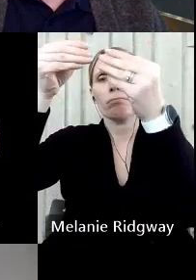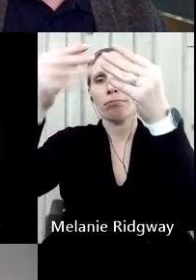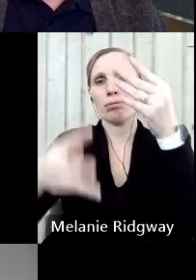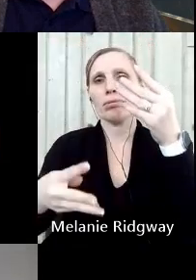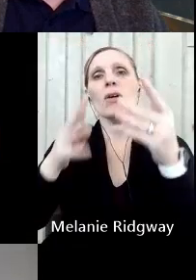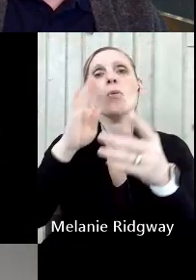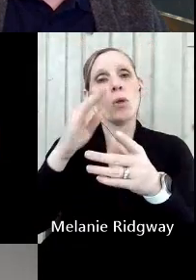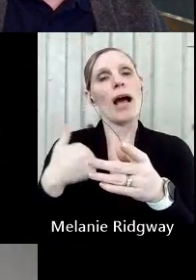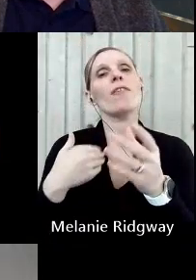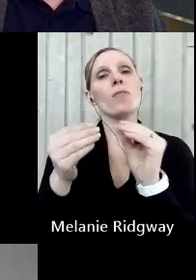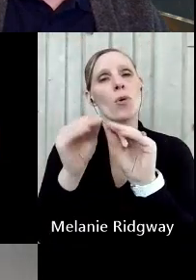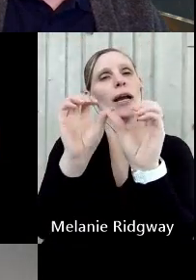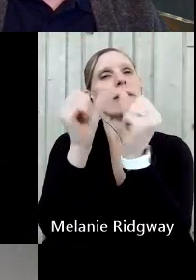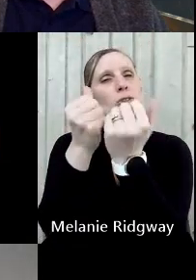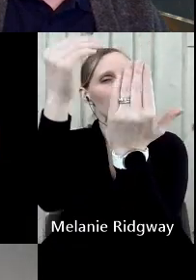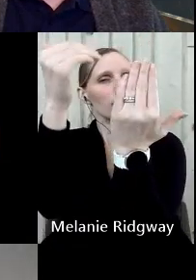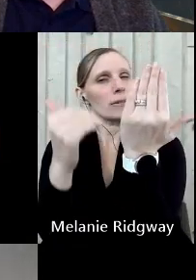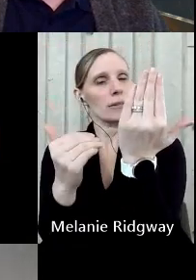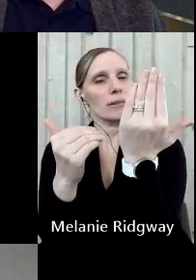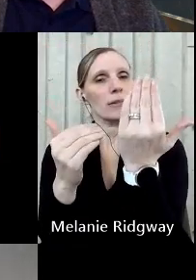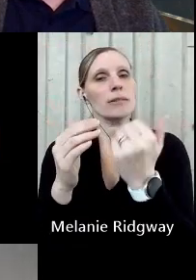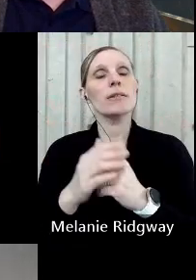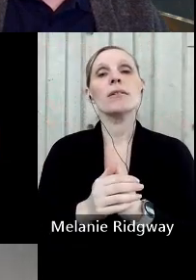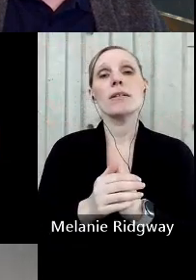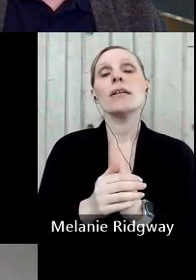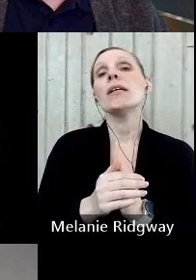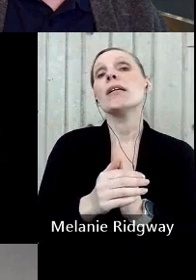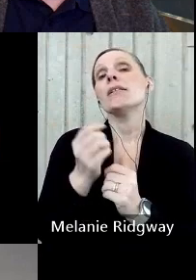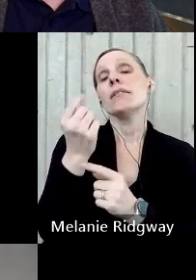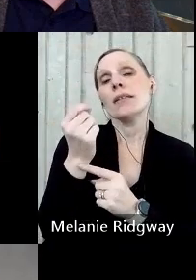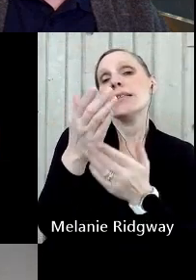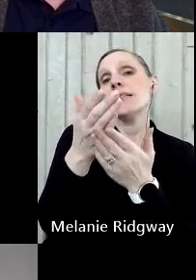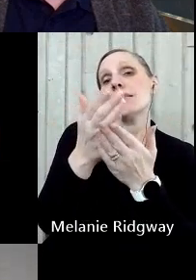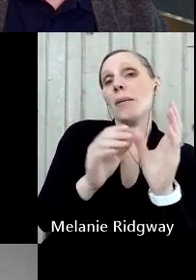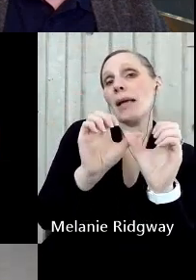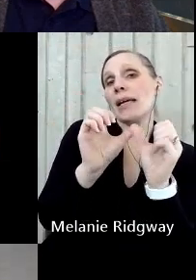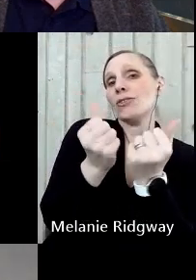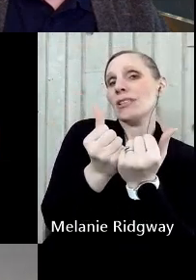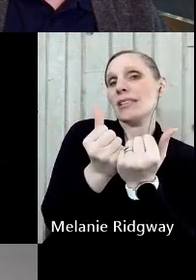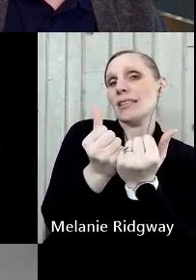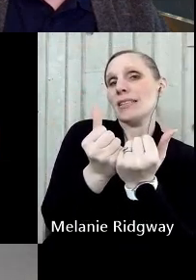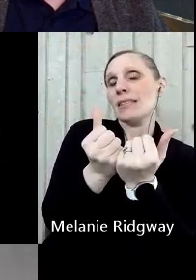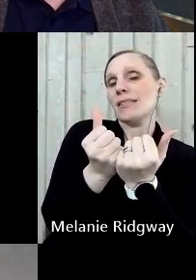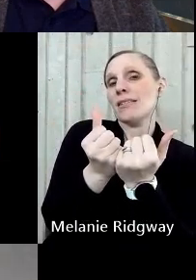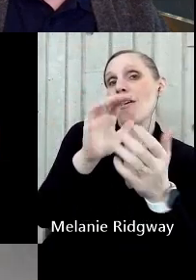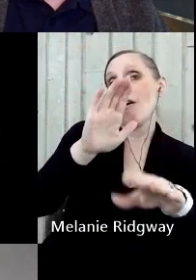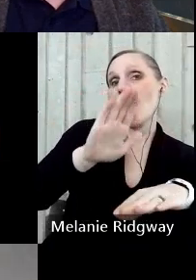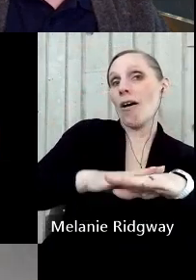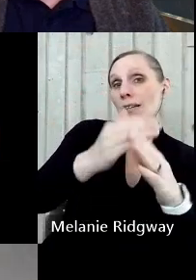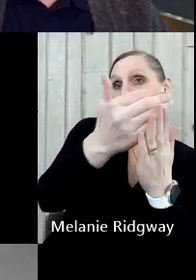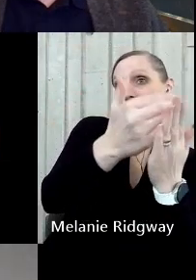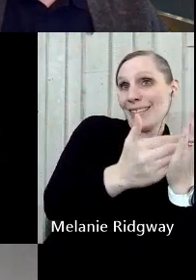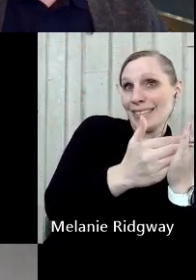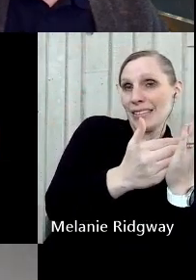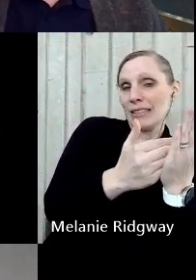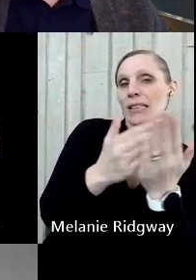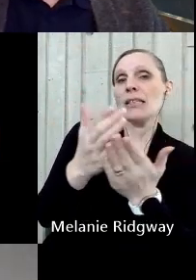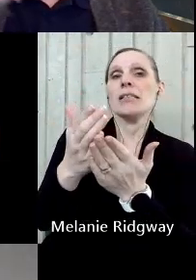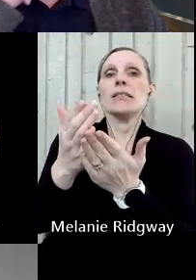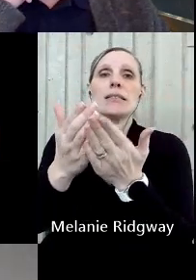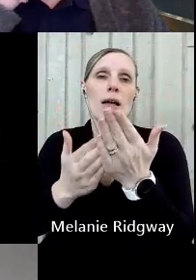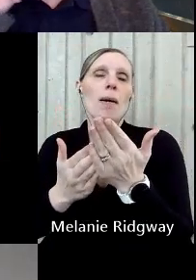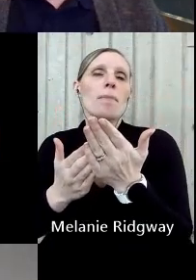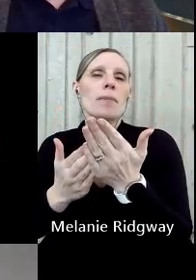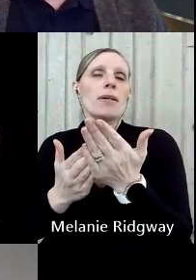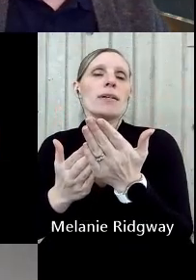additional agencies. Not all are listed. Some depend on whether they have capacity to support more